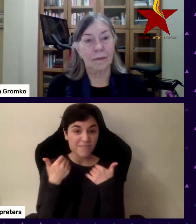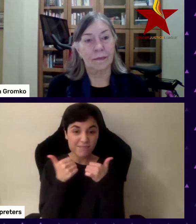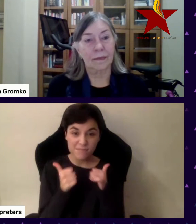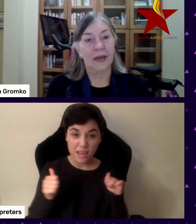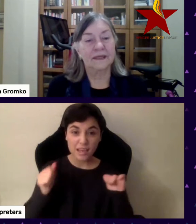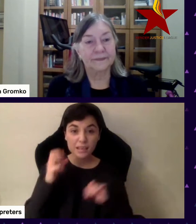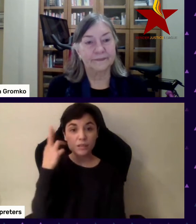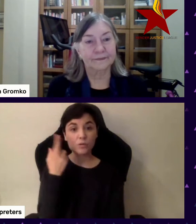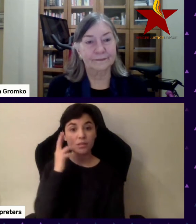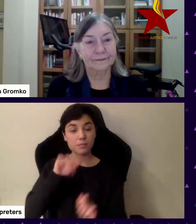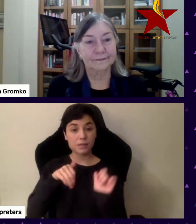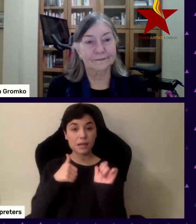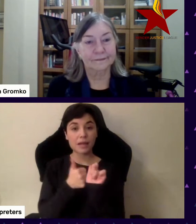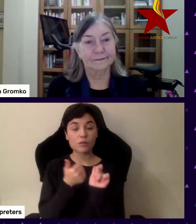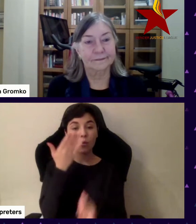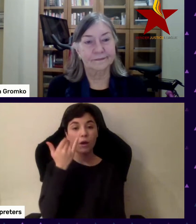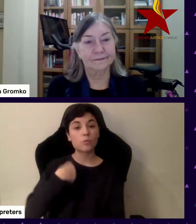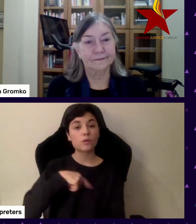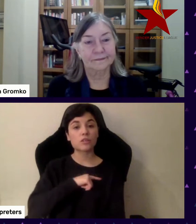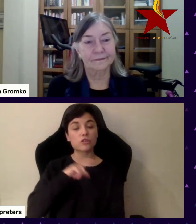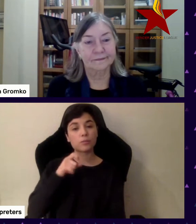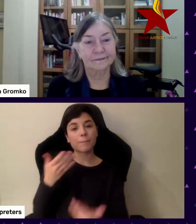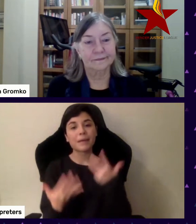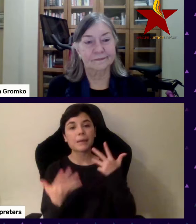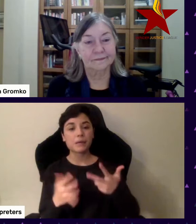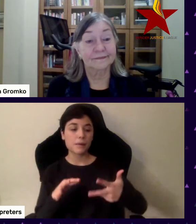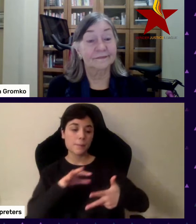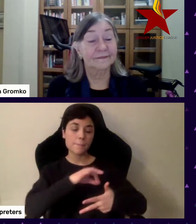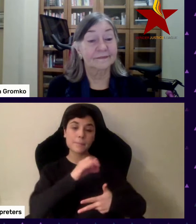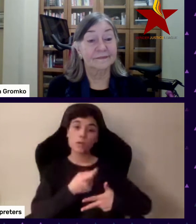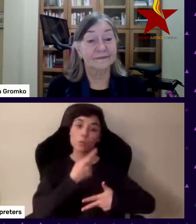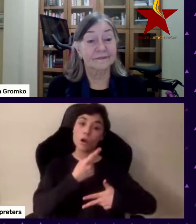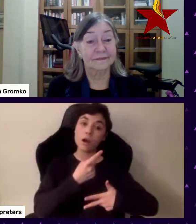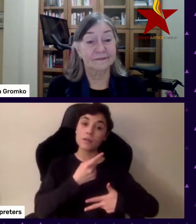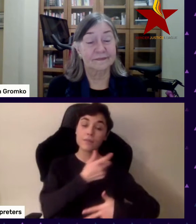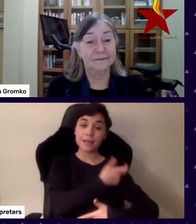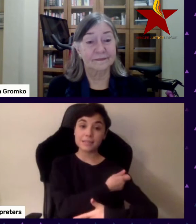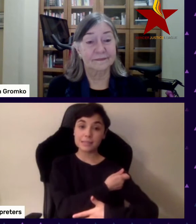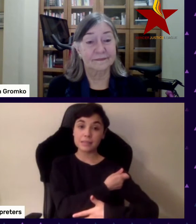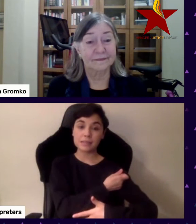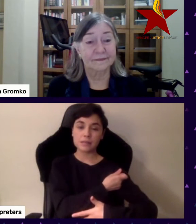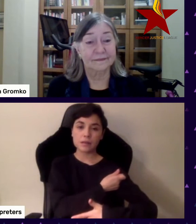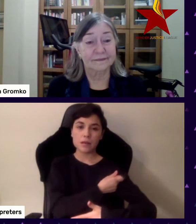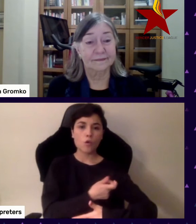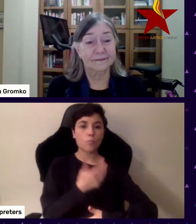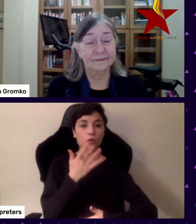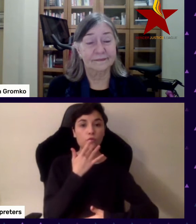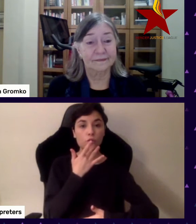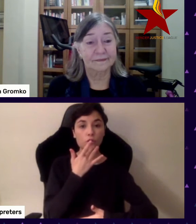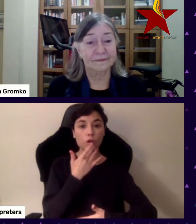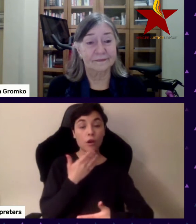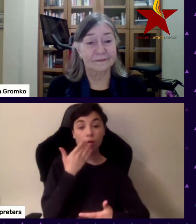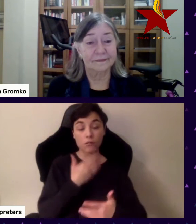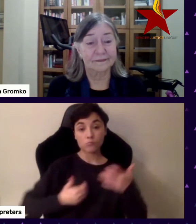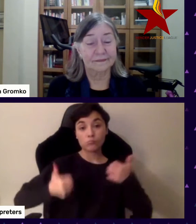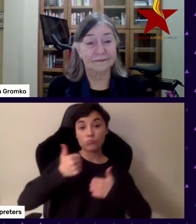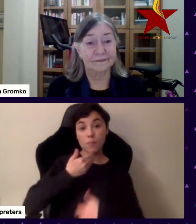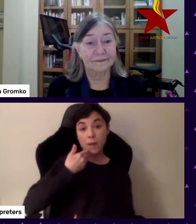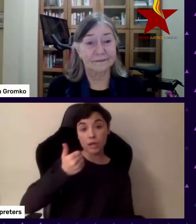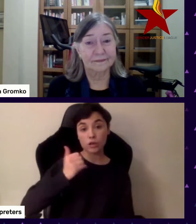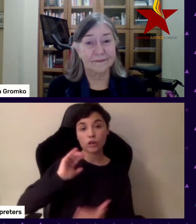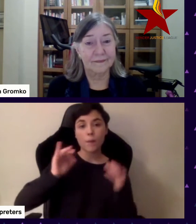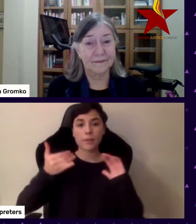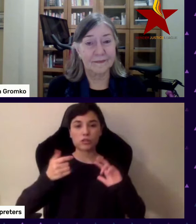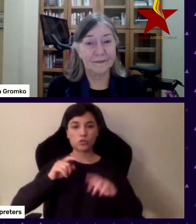other if we have the option? Is one I can't. than the other? I can't think of any. I mean,